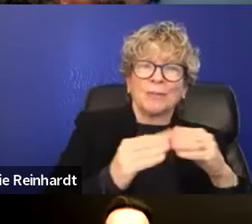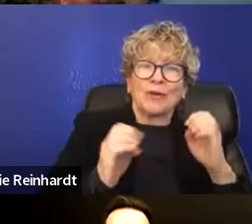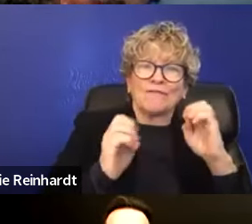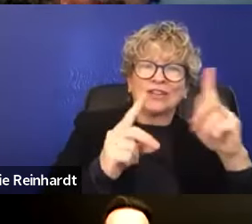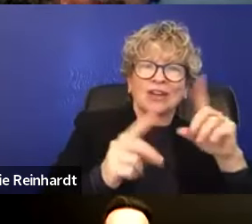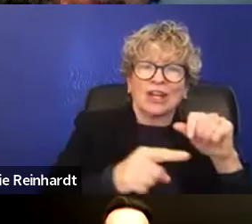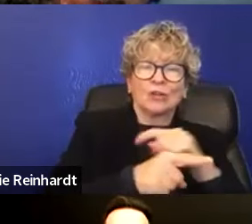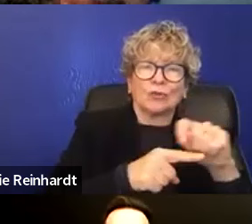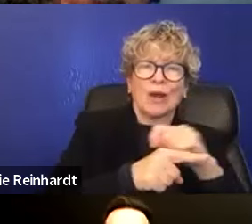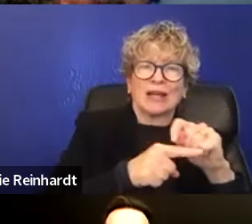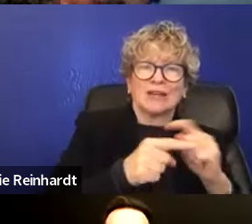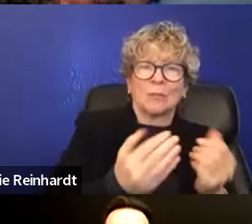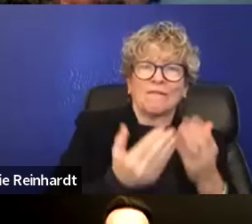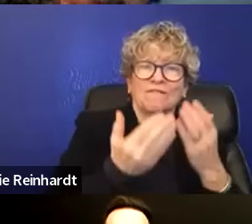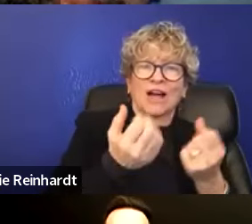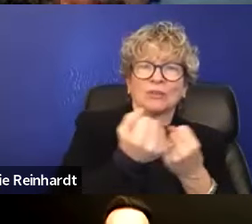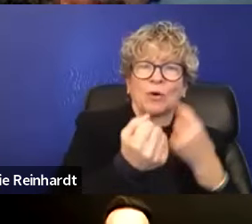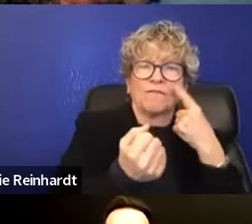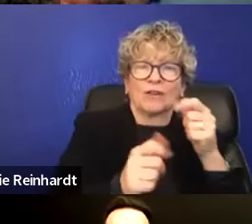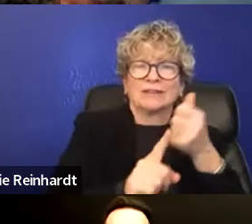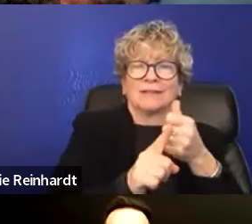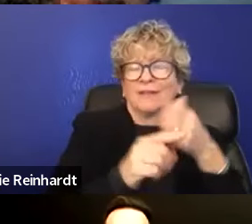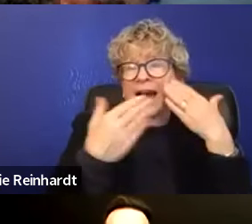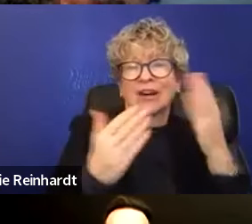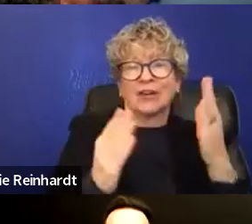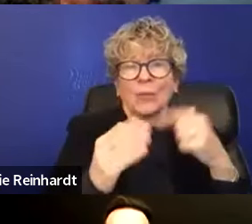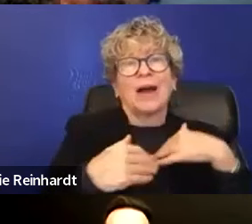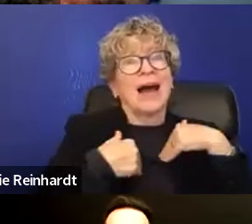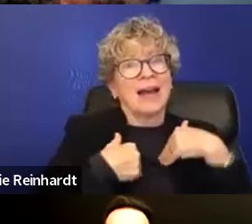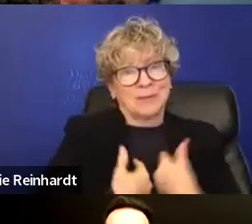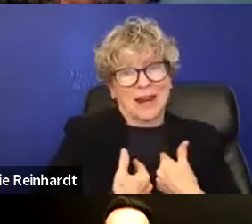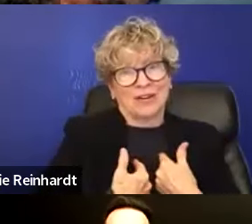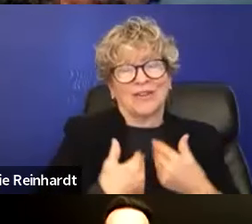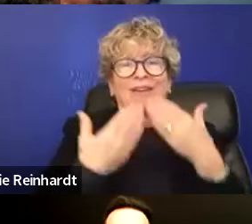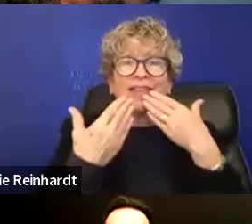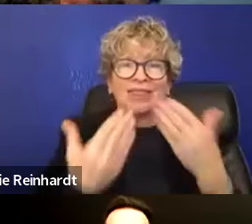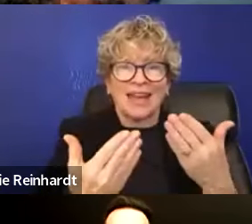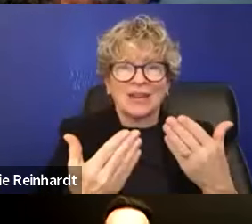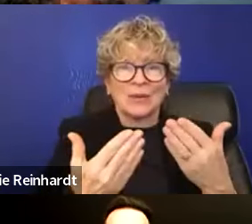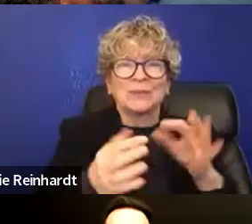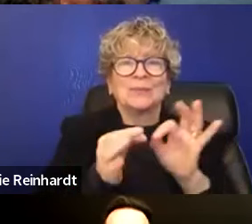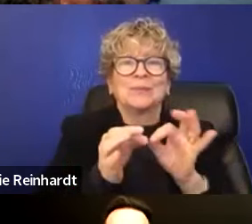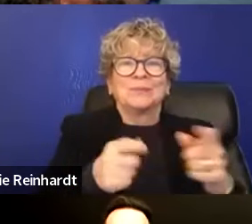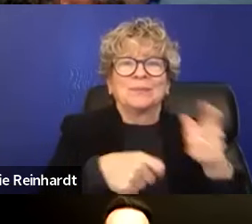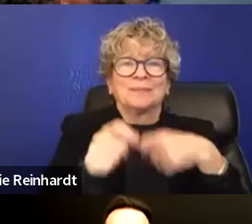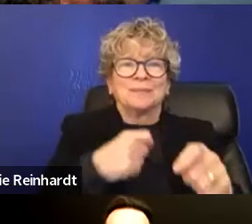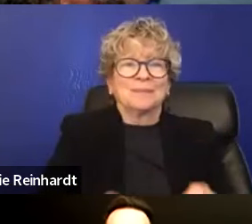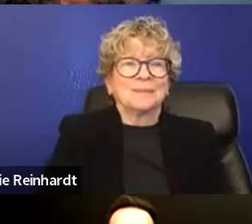provide support to itself. I don't know. I'm tired. Thank you.